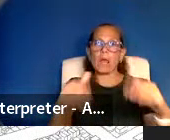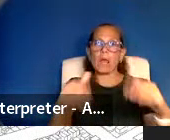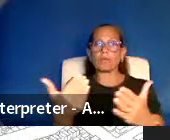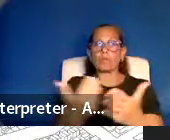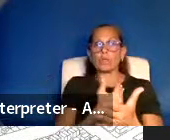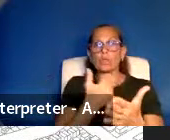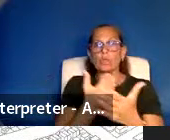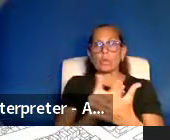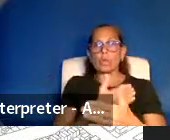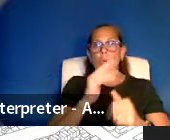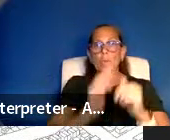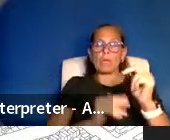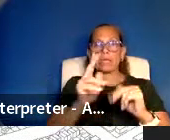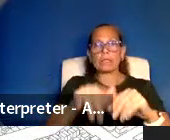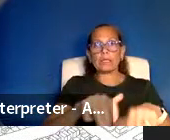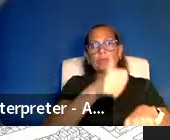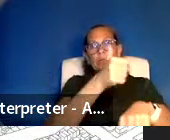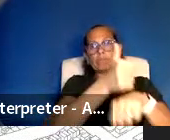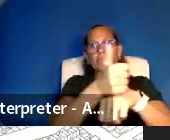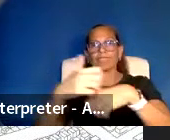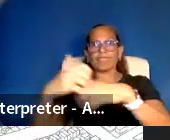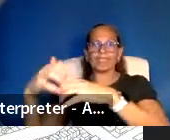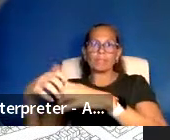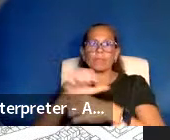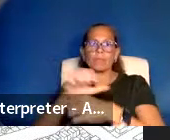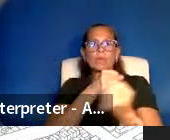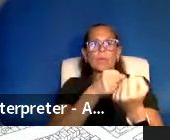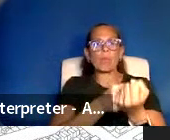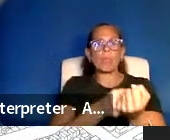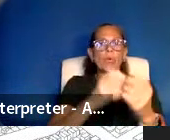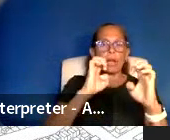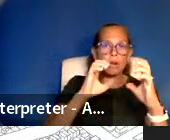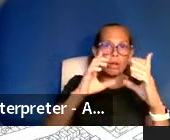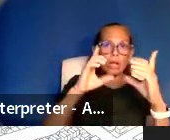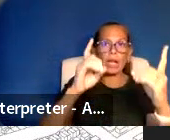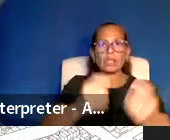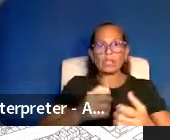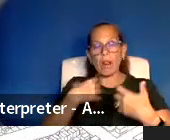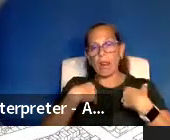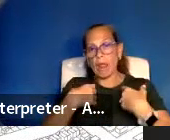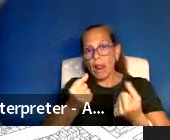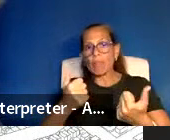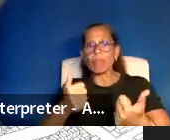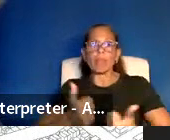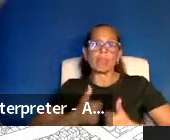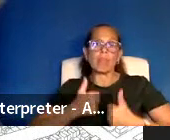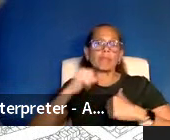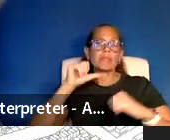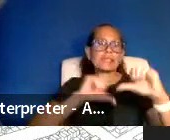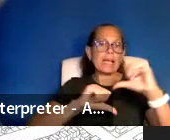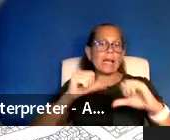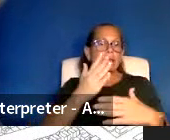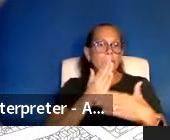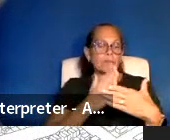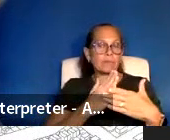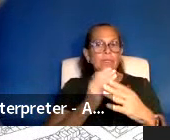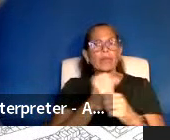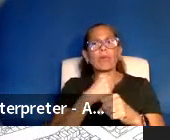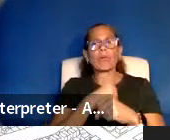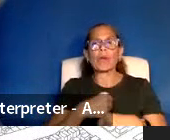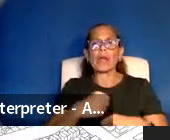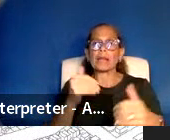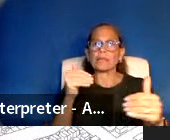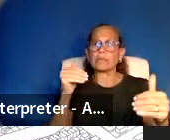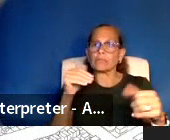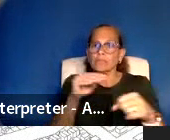developments, to support the growth of educational, health, and life science sectors here in Morris Park, as well as to create density close to